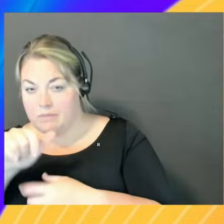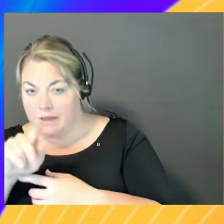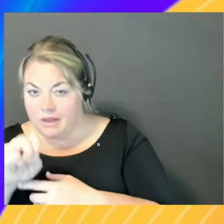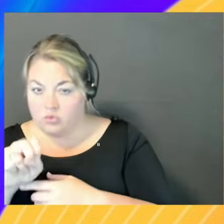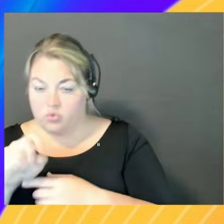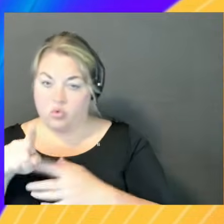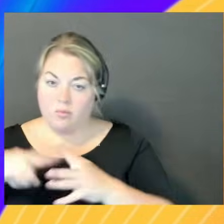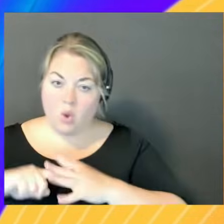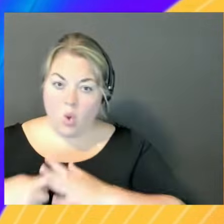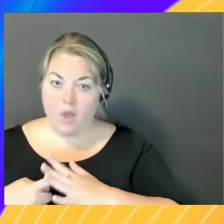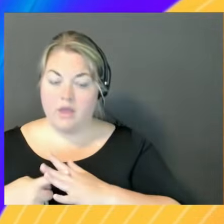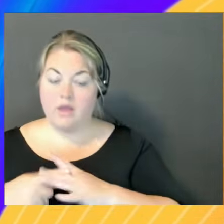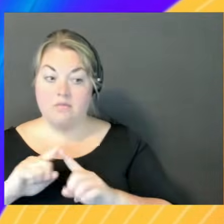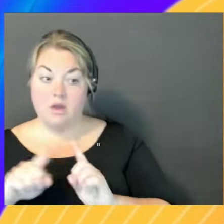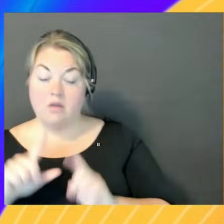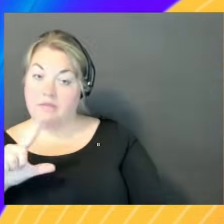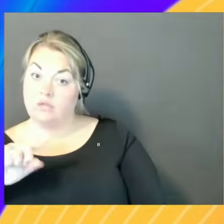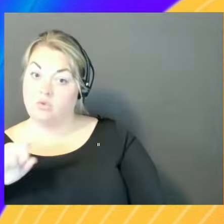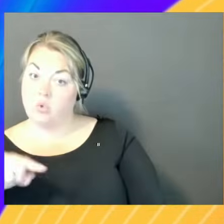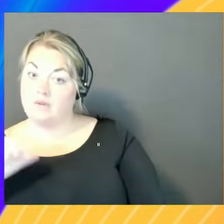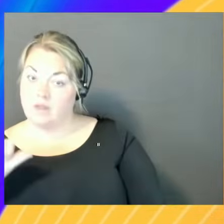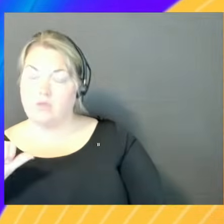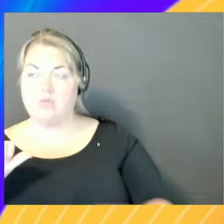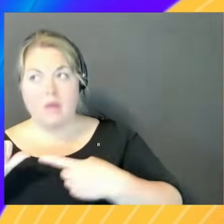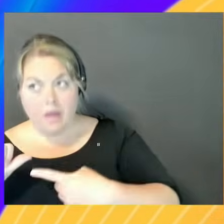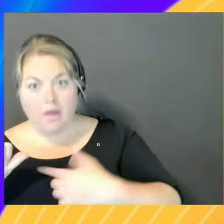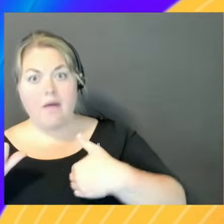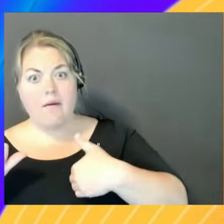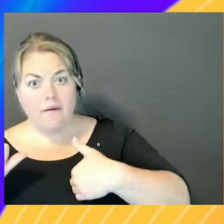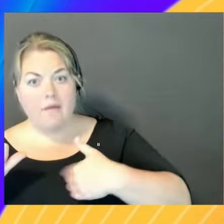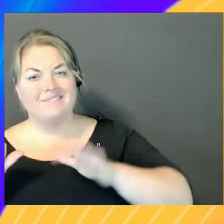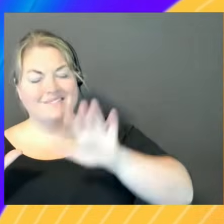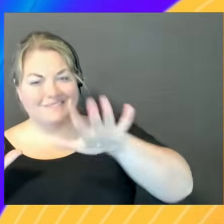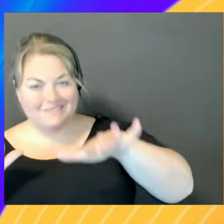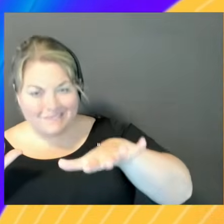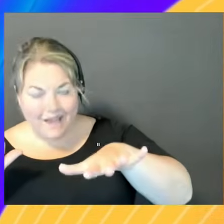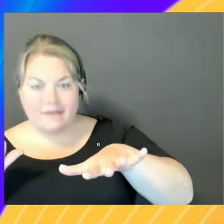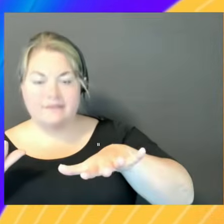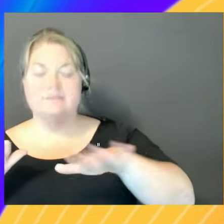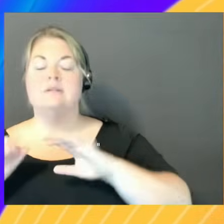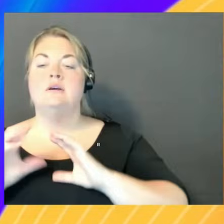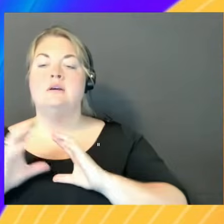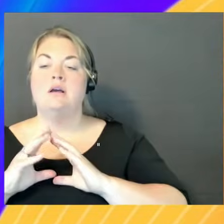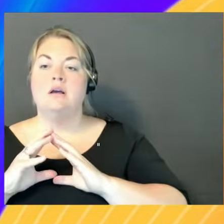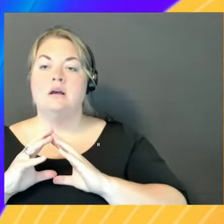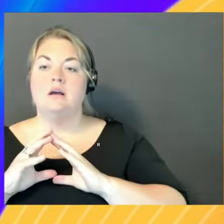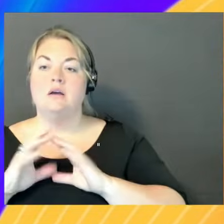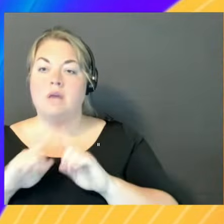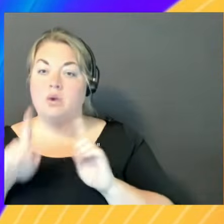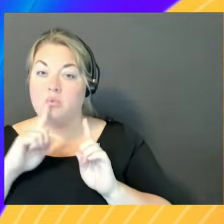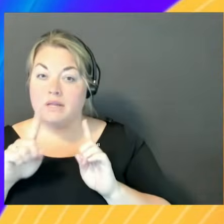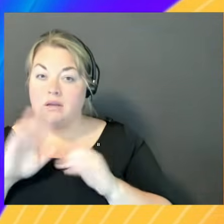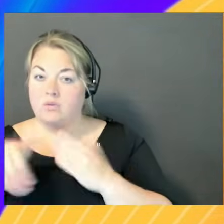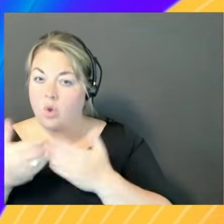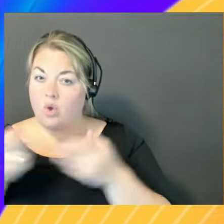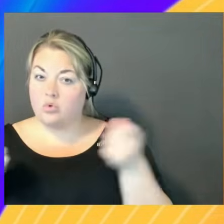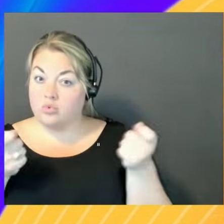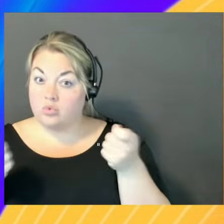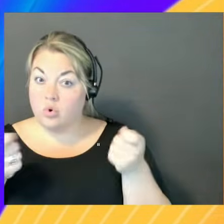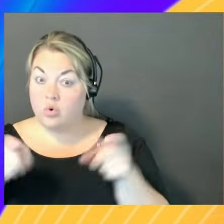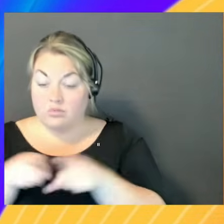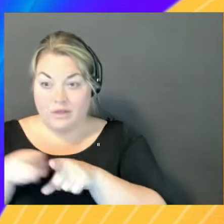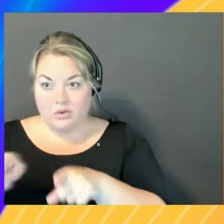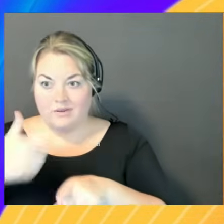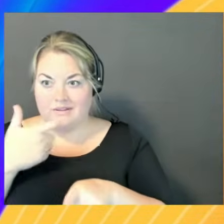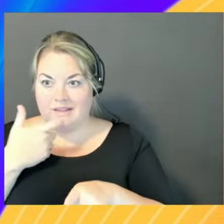Zone Accelerator does create CloudFormation, it's really all controlled, like you said, in a Git